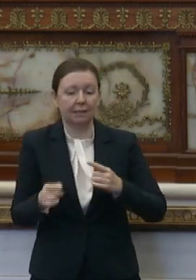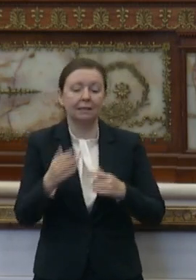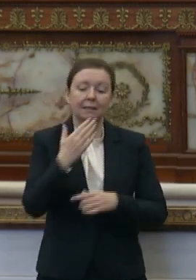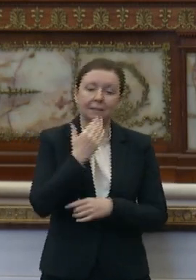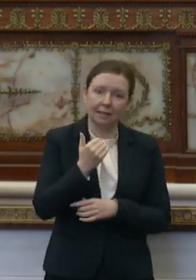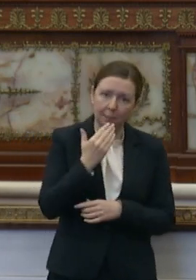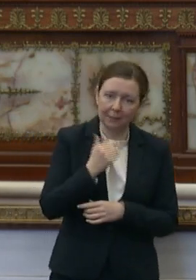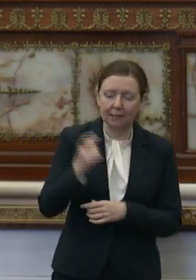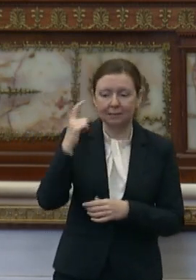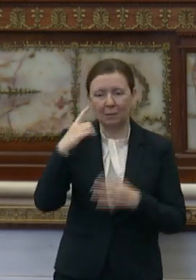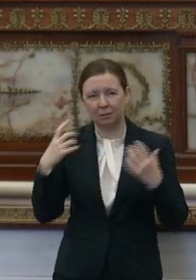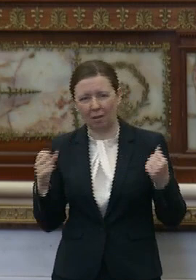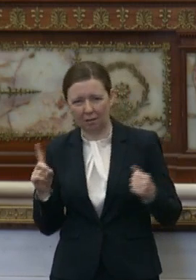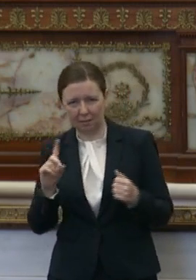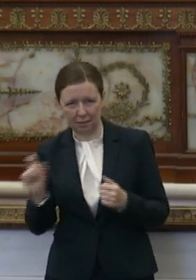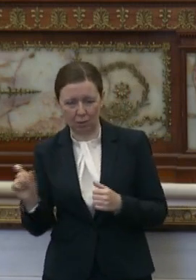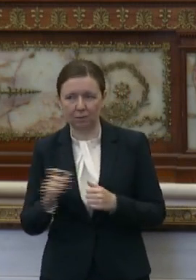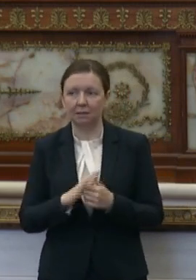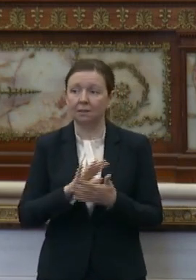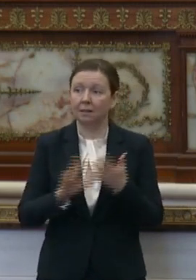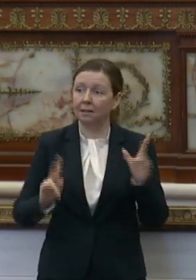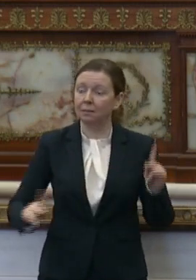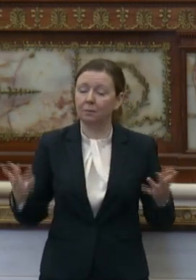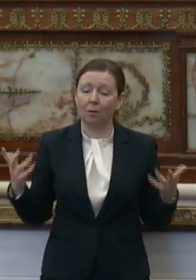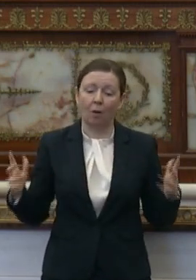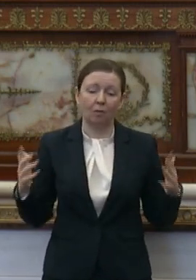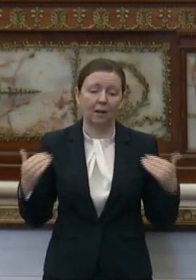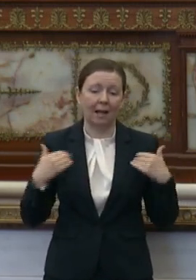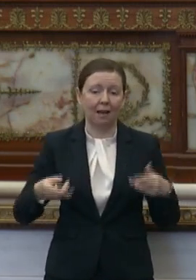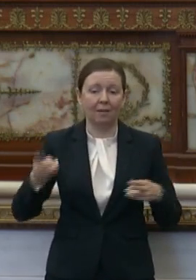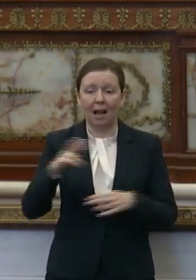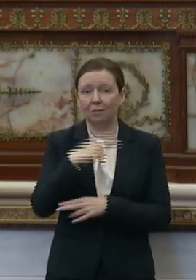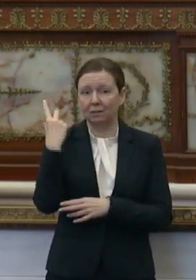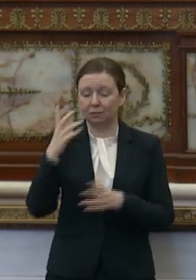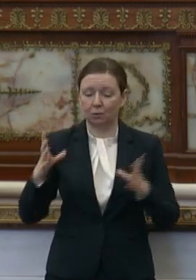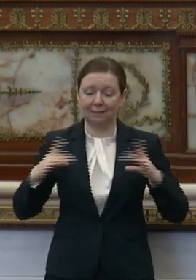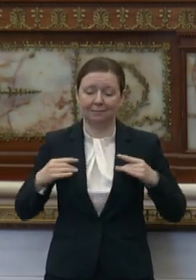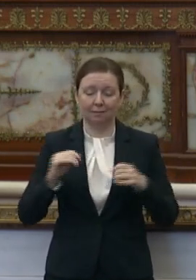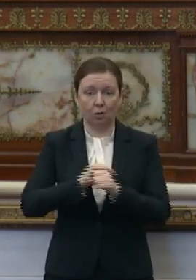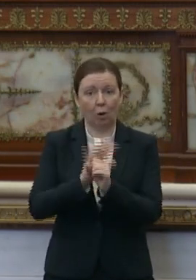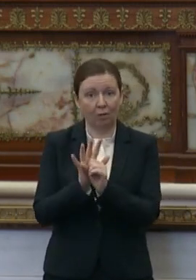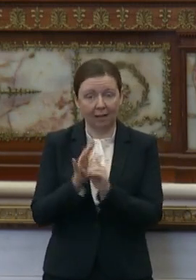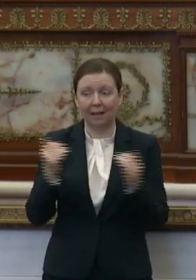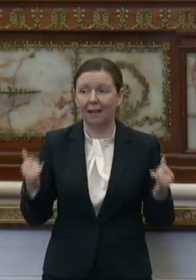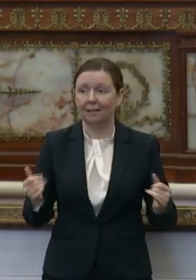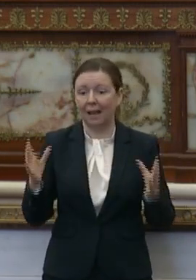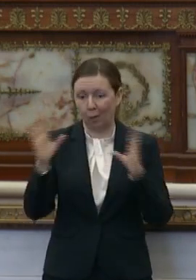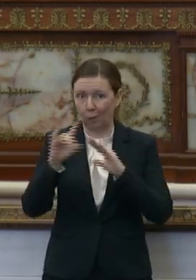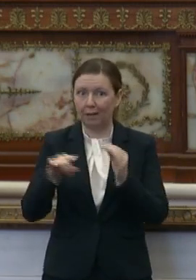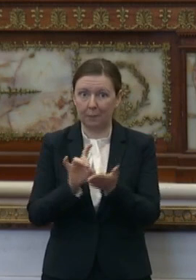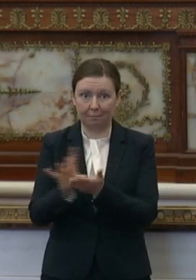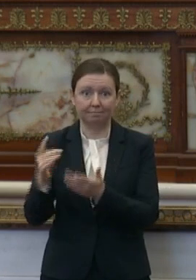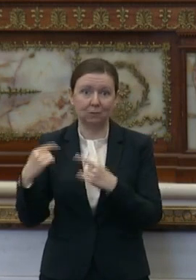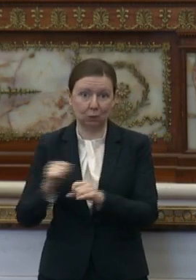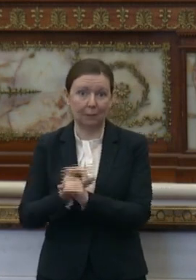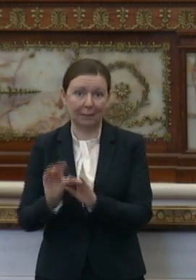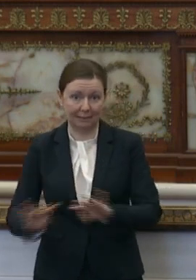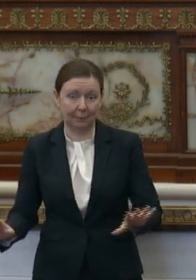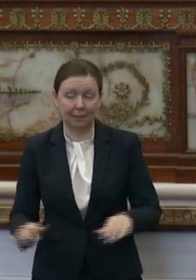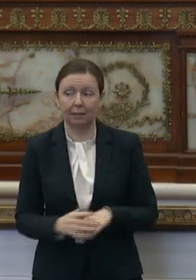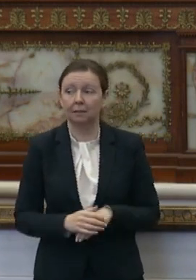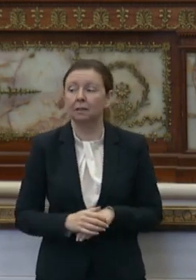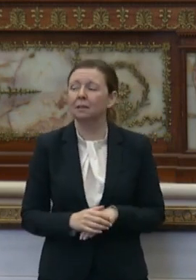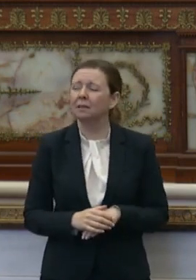health diagnoses. These folks are already at high risk of contracting COVID and now are worrying about being evicted during the pandemic.